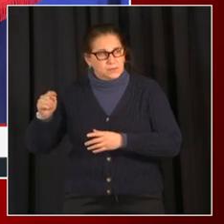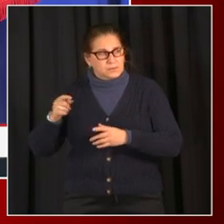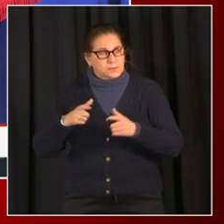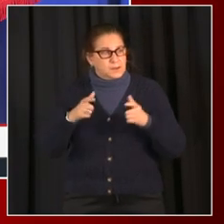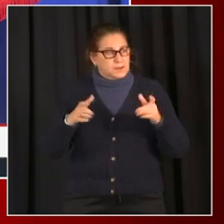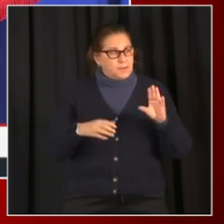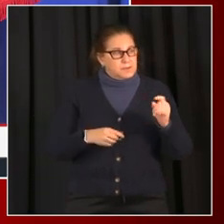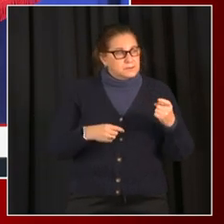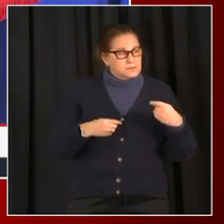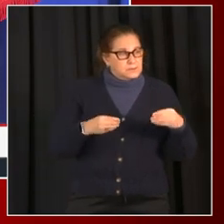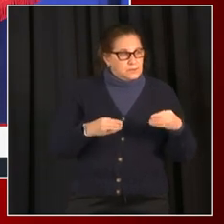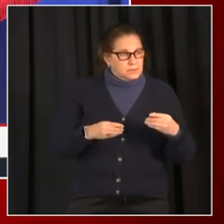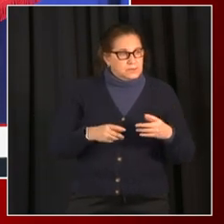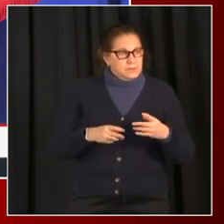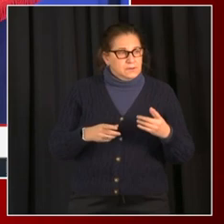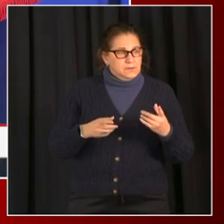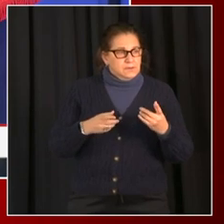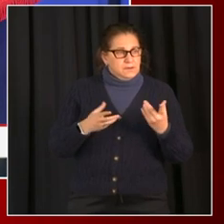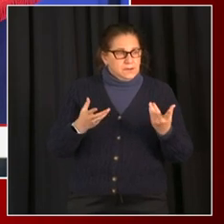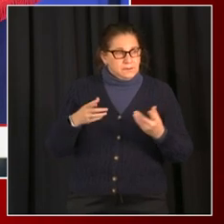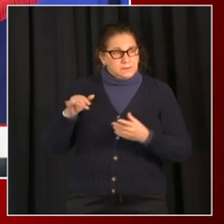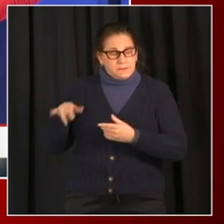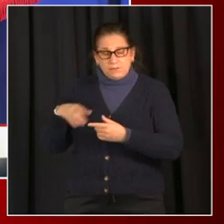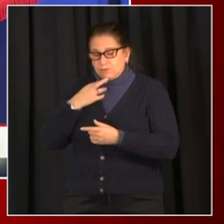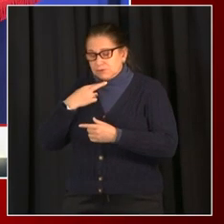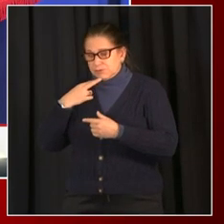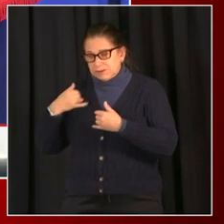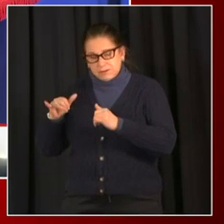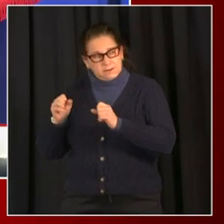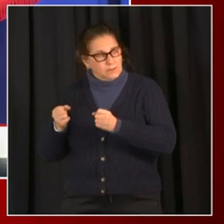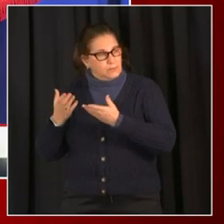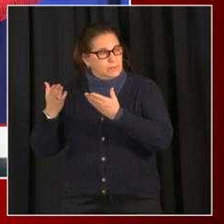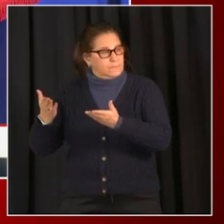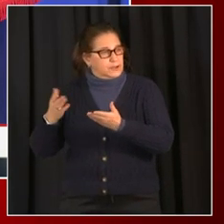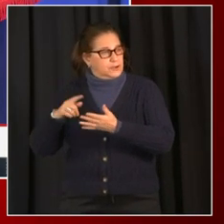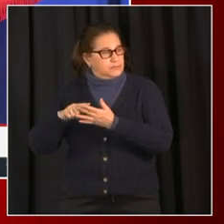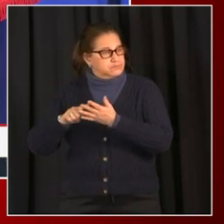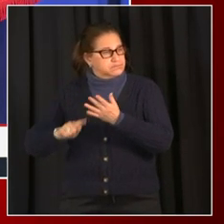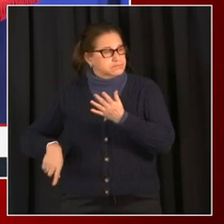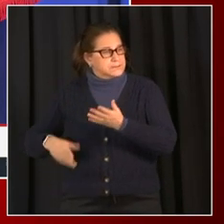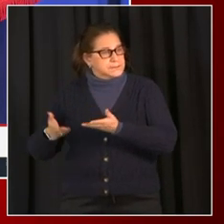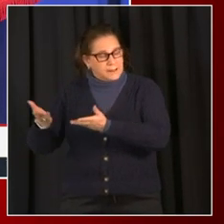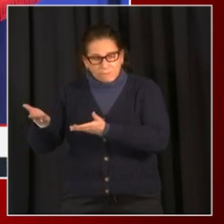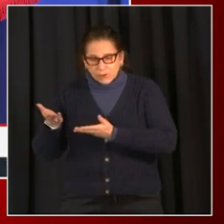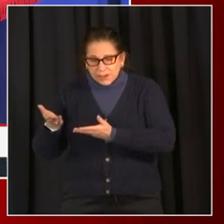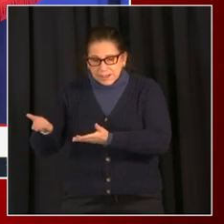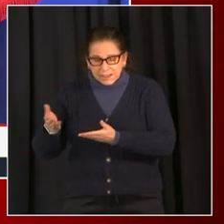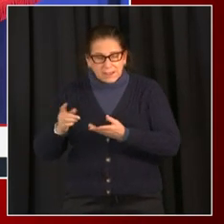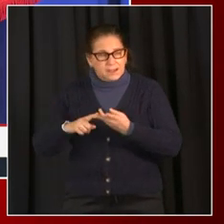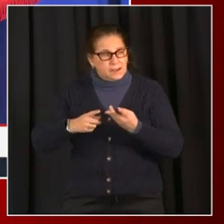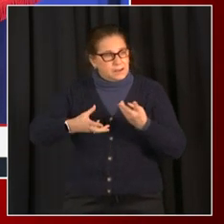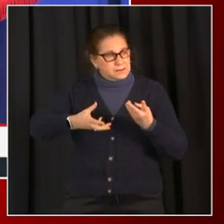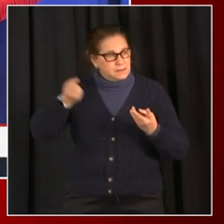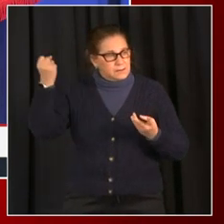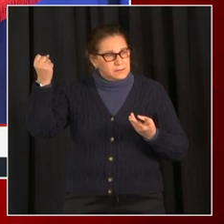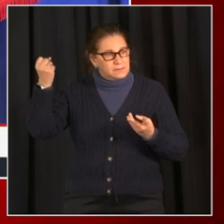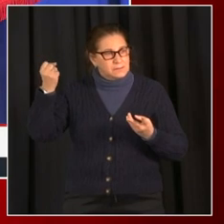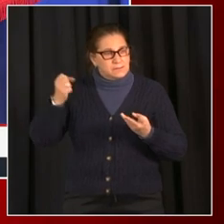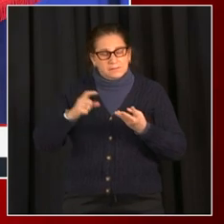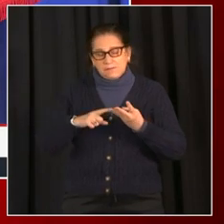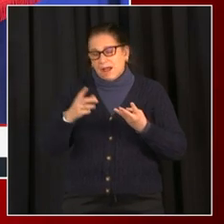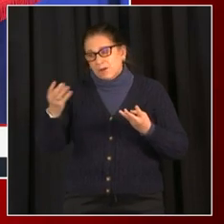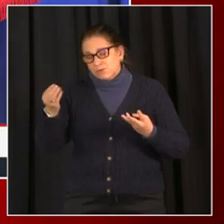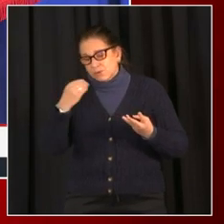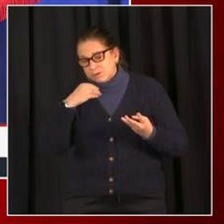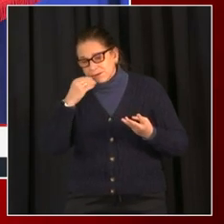lifted? Well, I think you know that the change to how big grocers, food sellers, including big